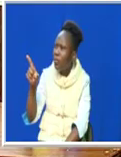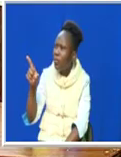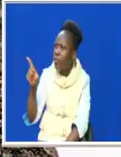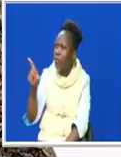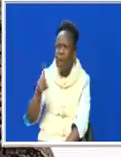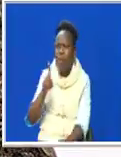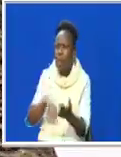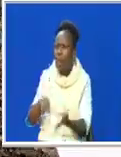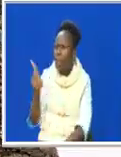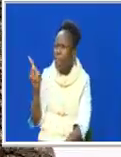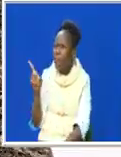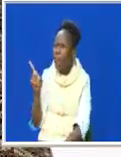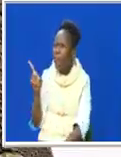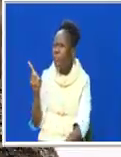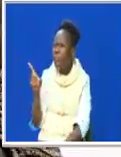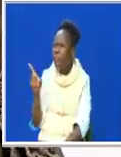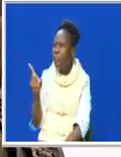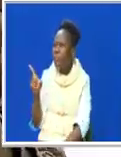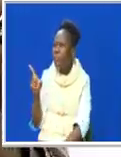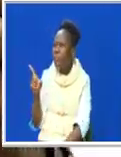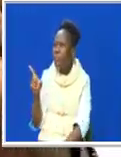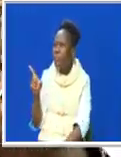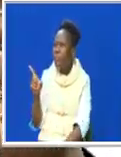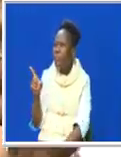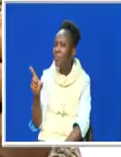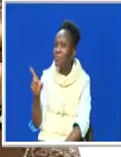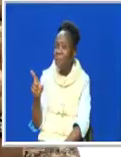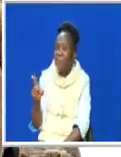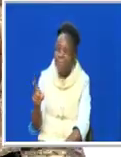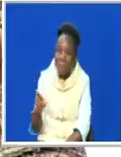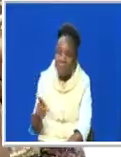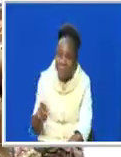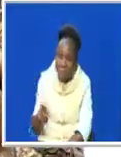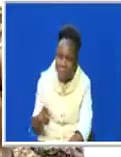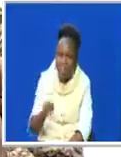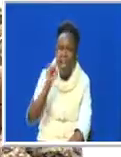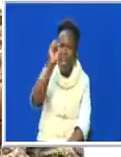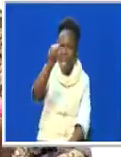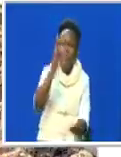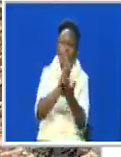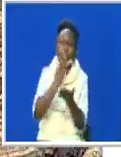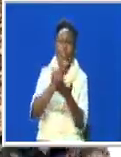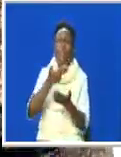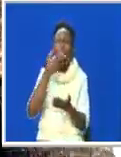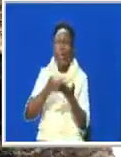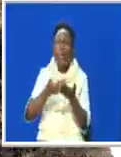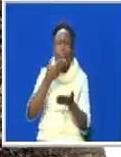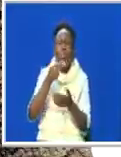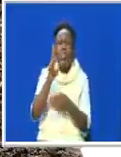Yeah? What do we call them? And what do we use a spoon for?